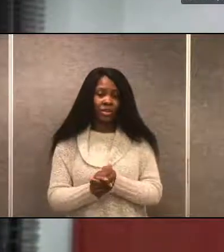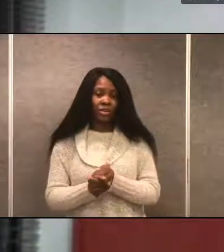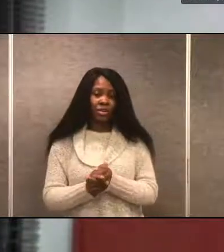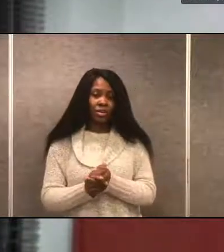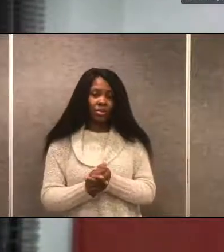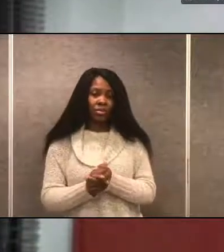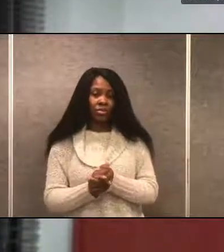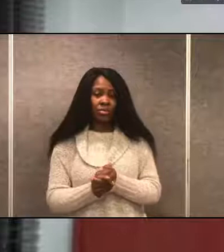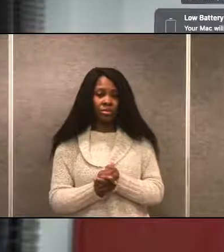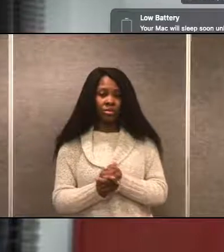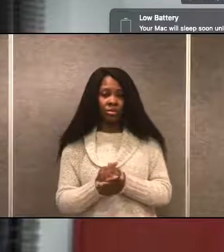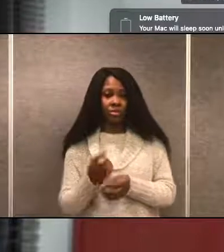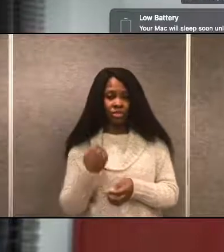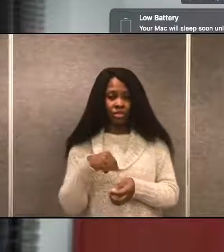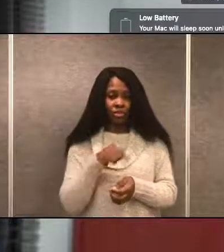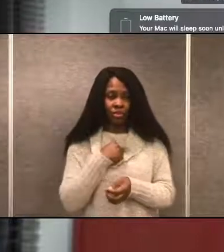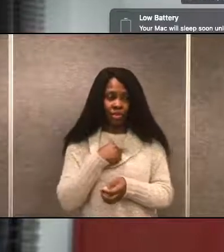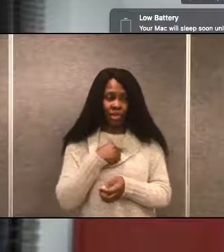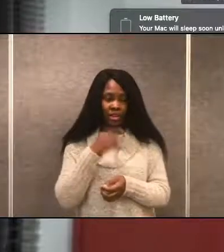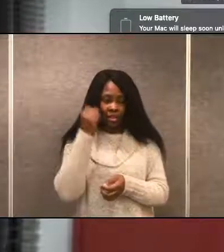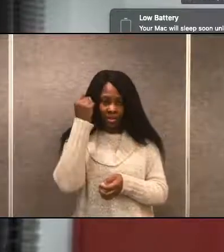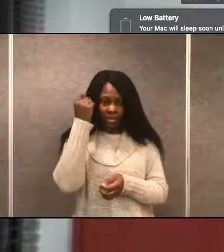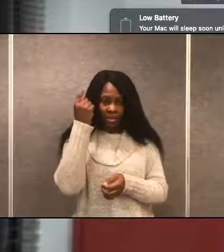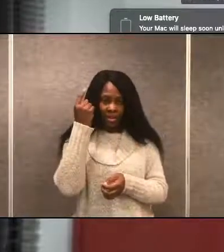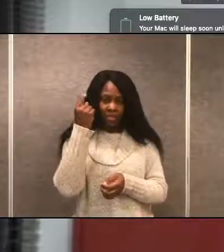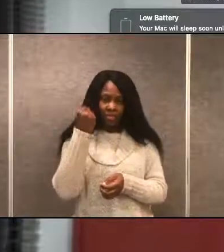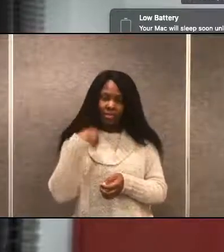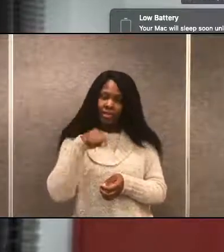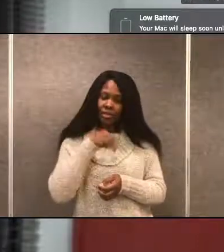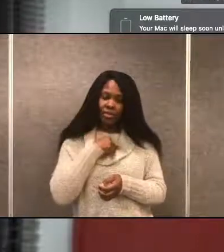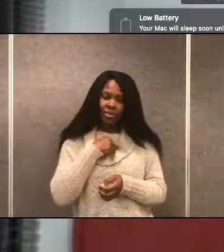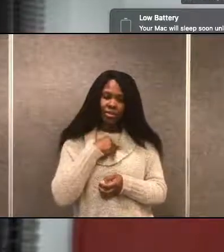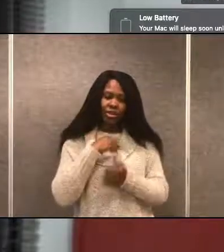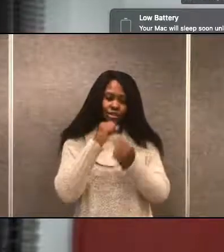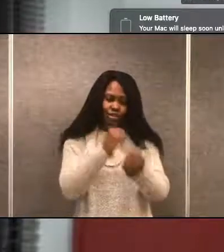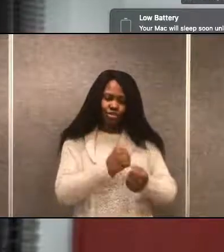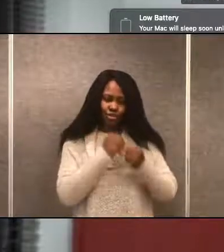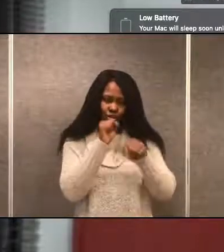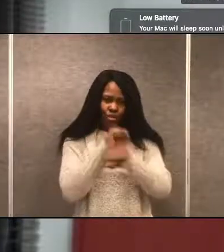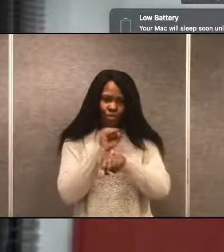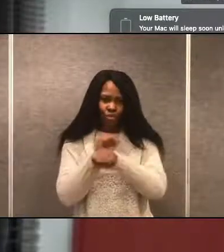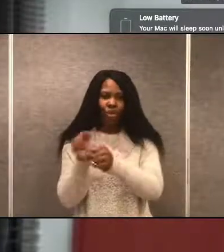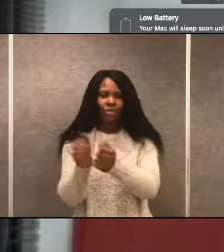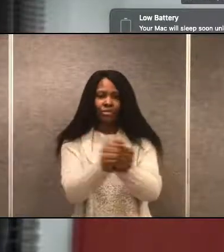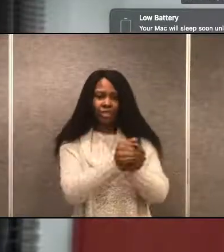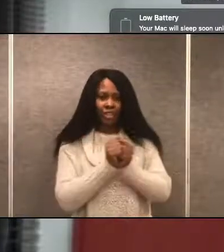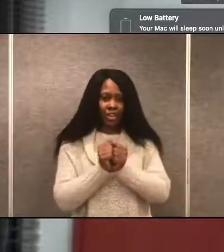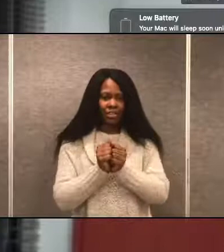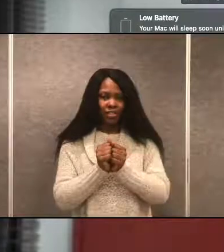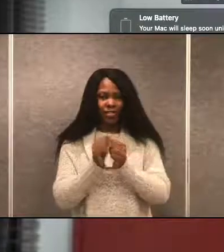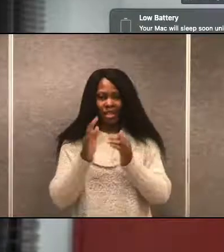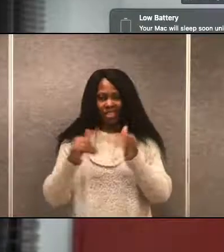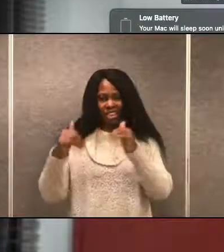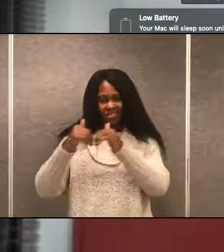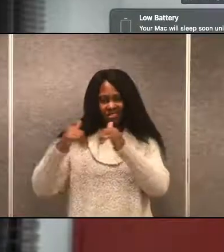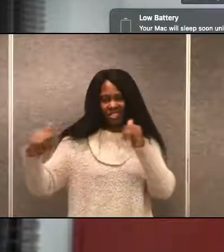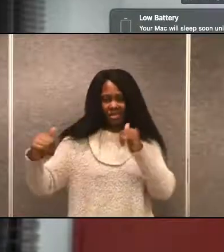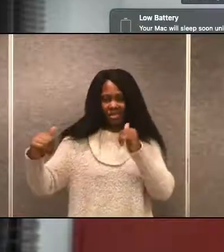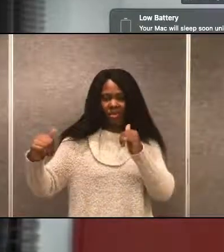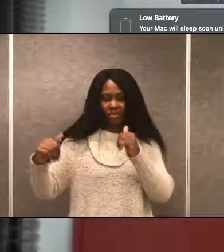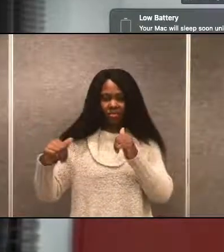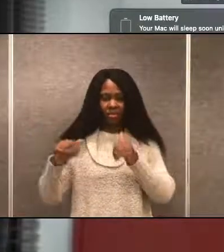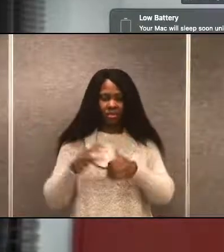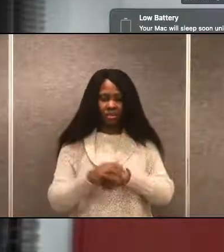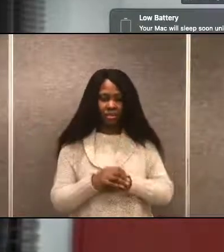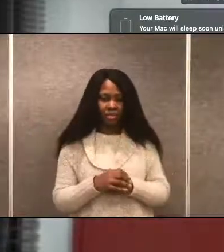in remembering that we are stronger collectively together than apart. So just in making